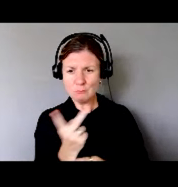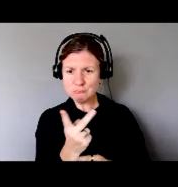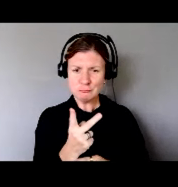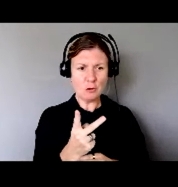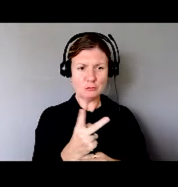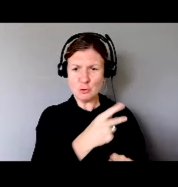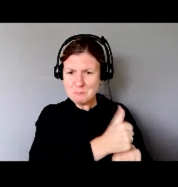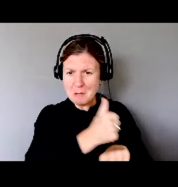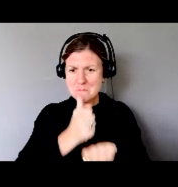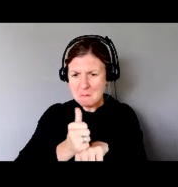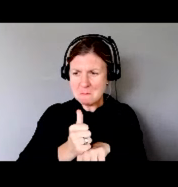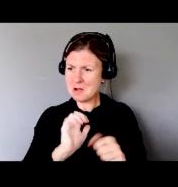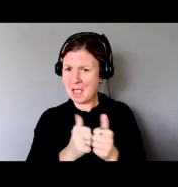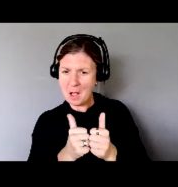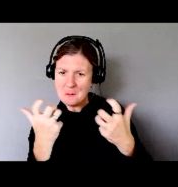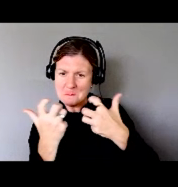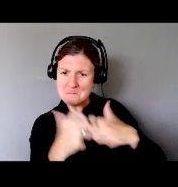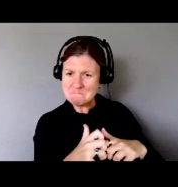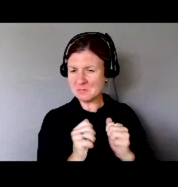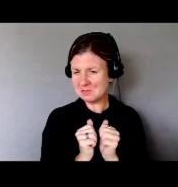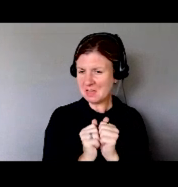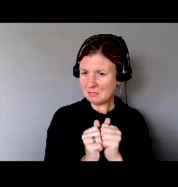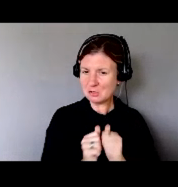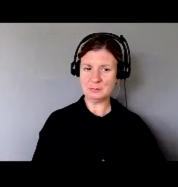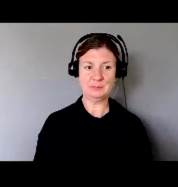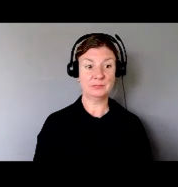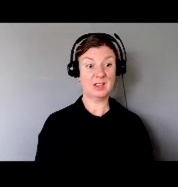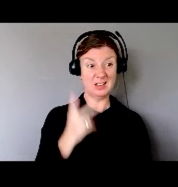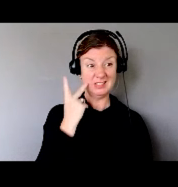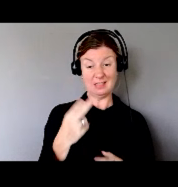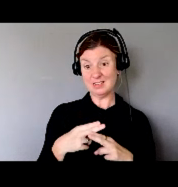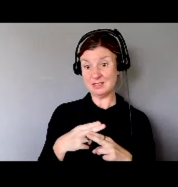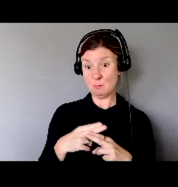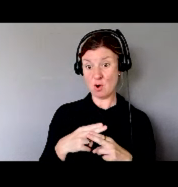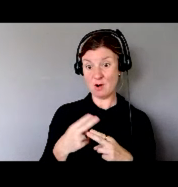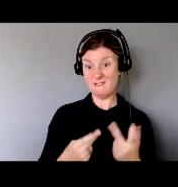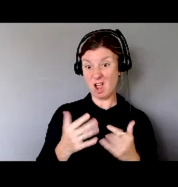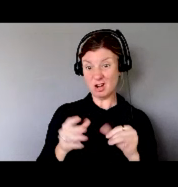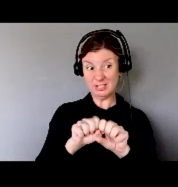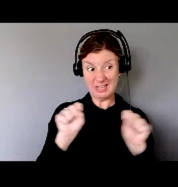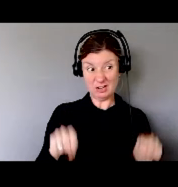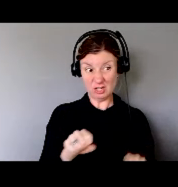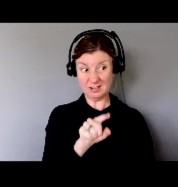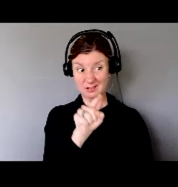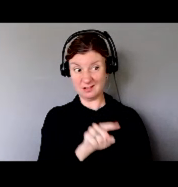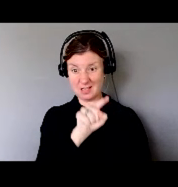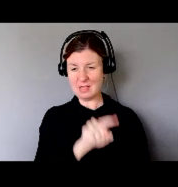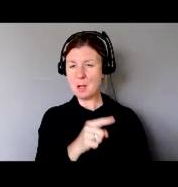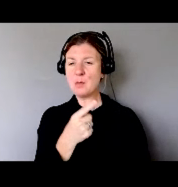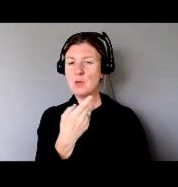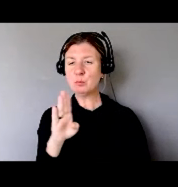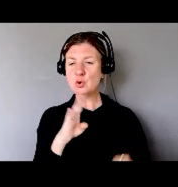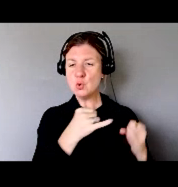tenants. Note that the current temporary fire station is located right about where the blue oblong